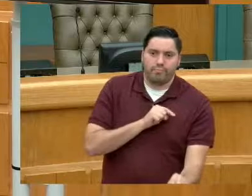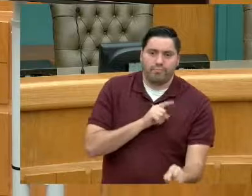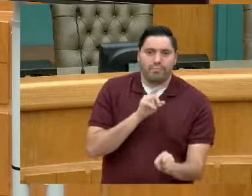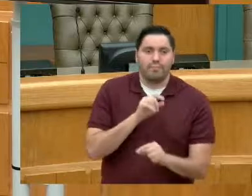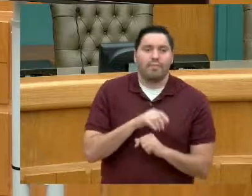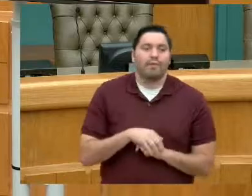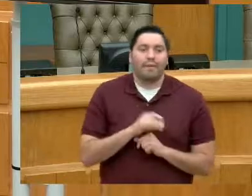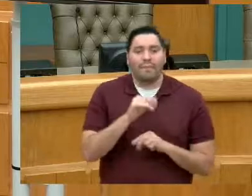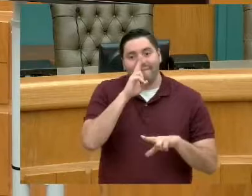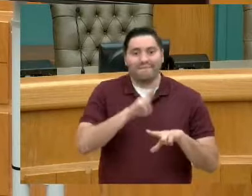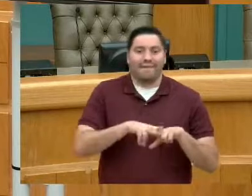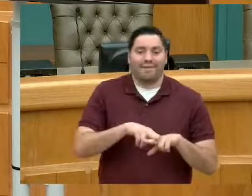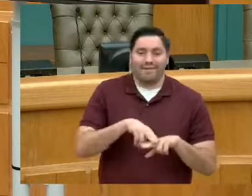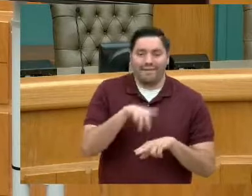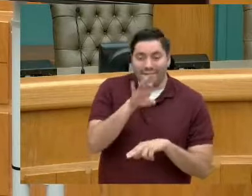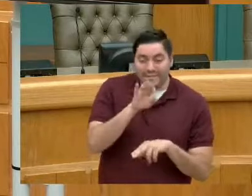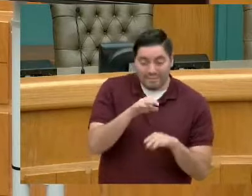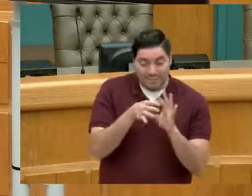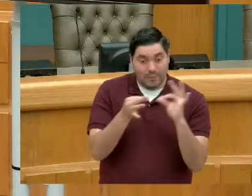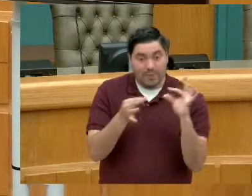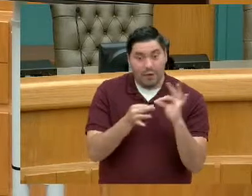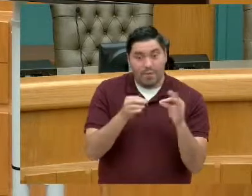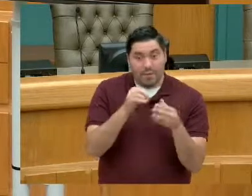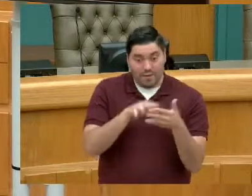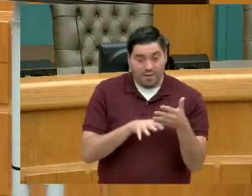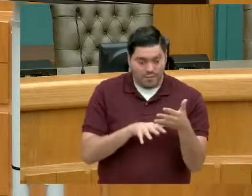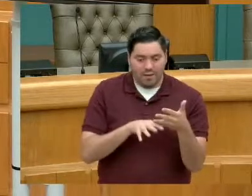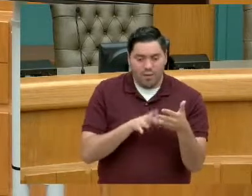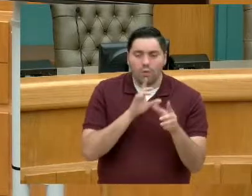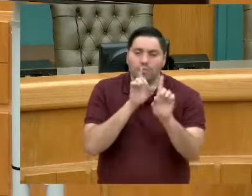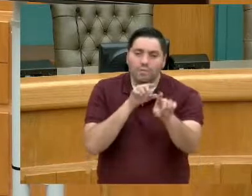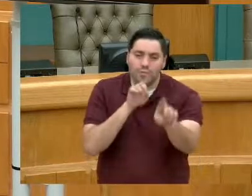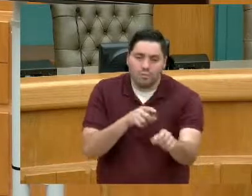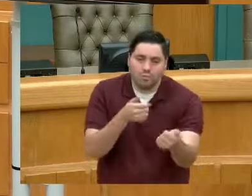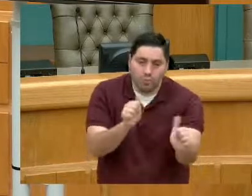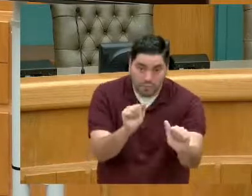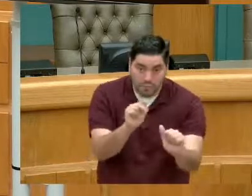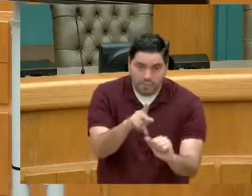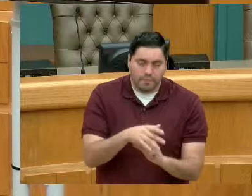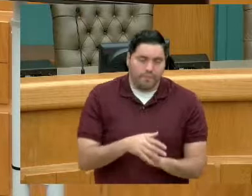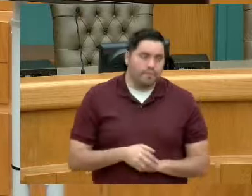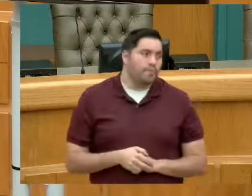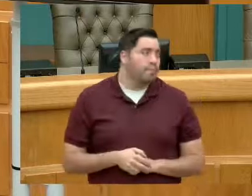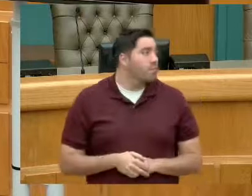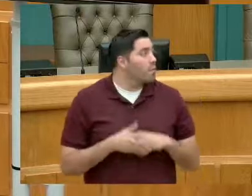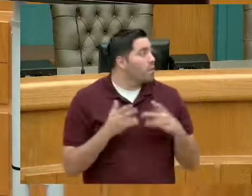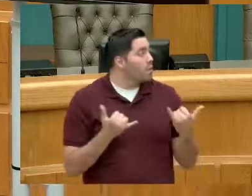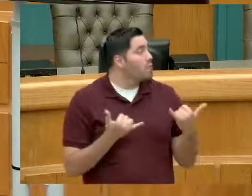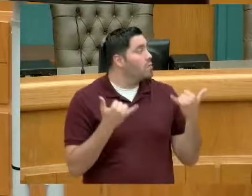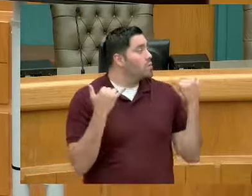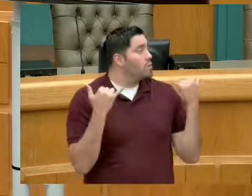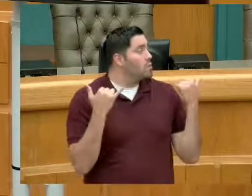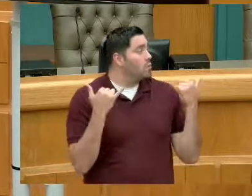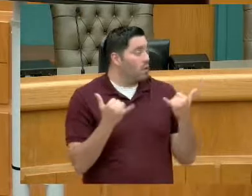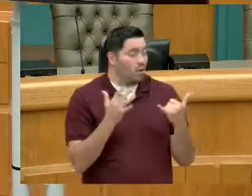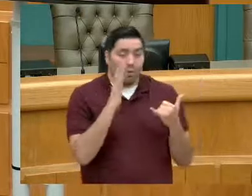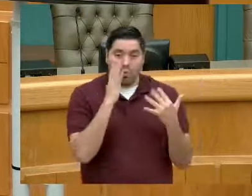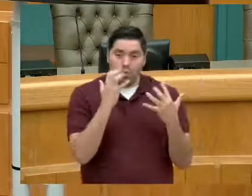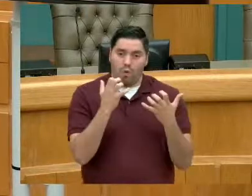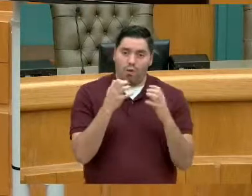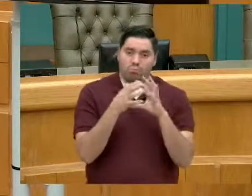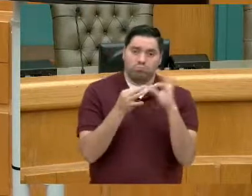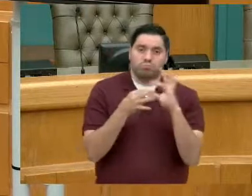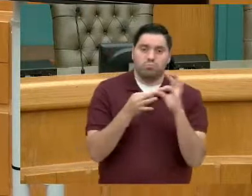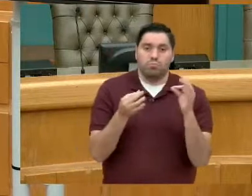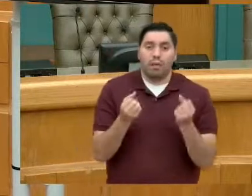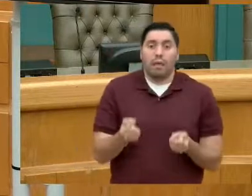and kind of a fun part as well of our briefings each Wednesday. Okay, so what I want to do is go over the cases. I'm